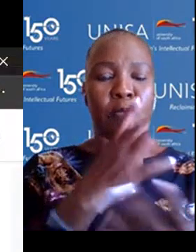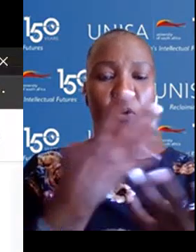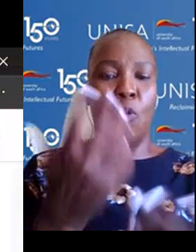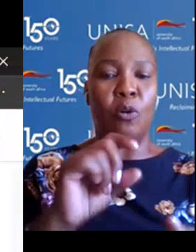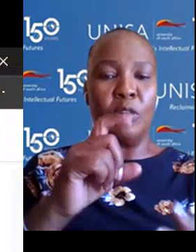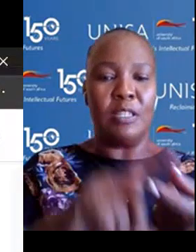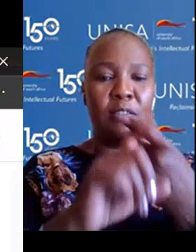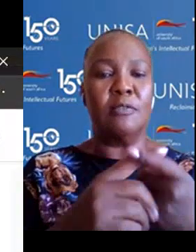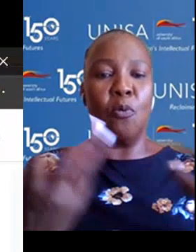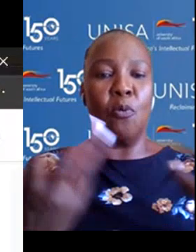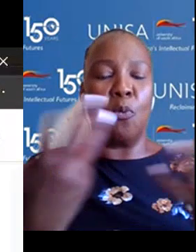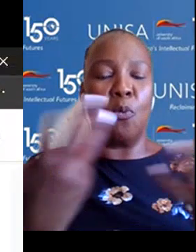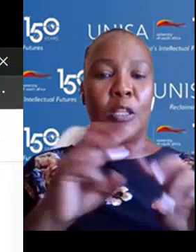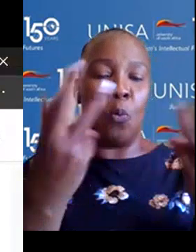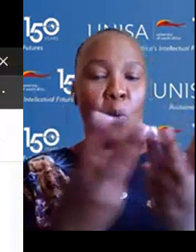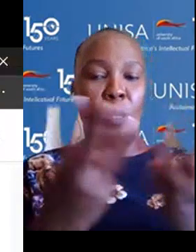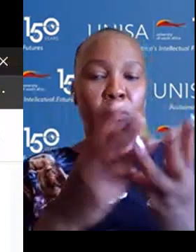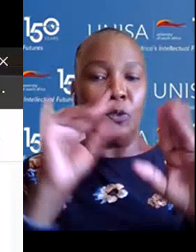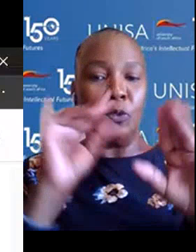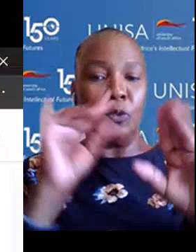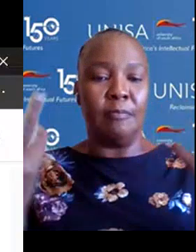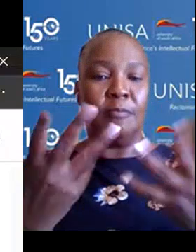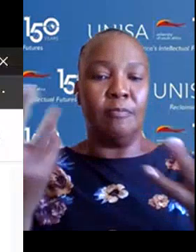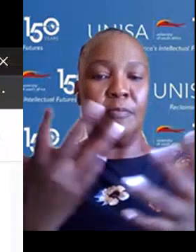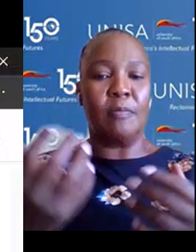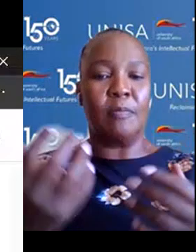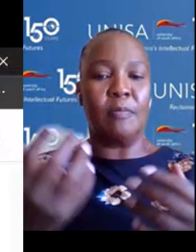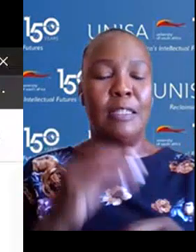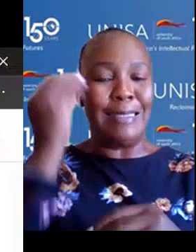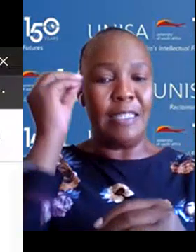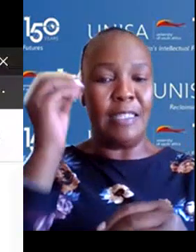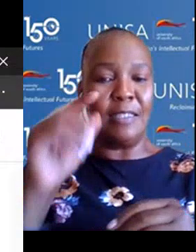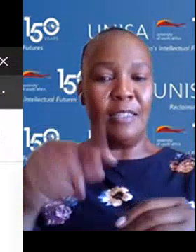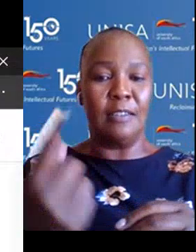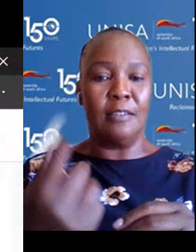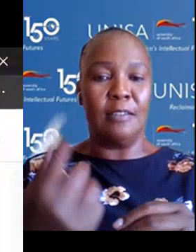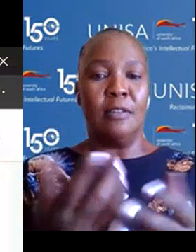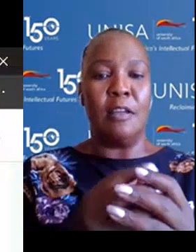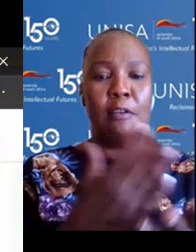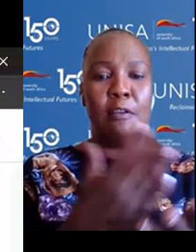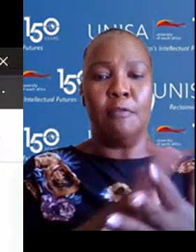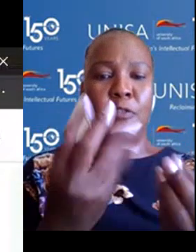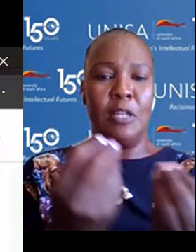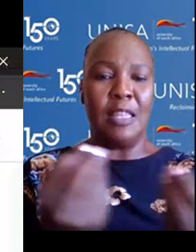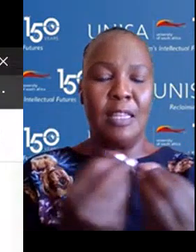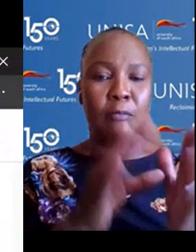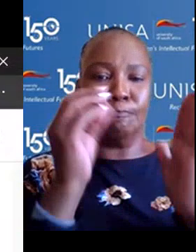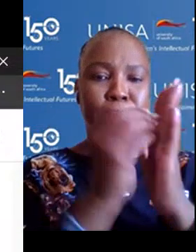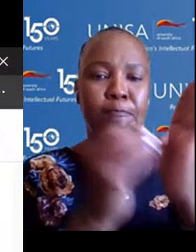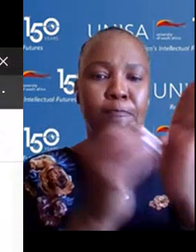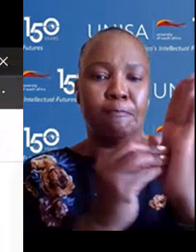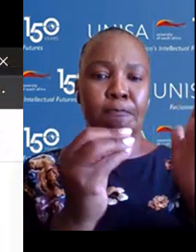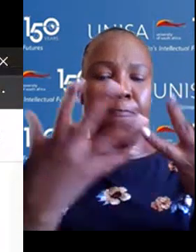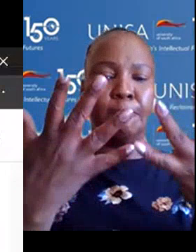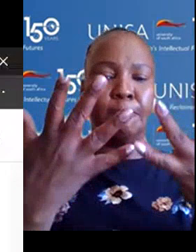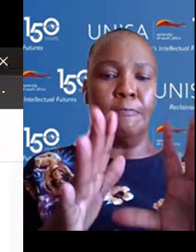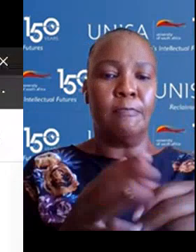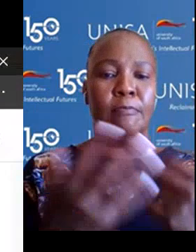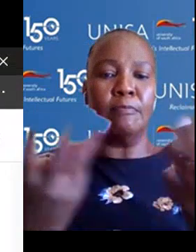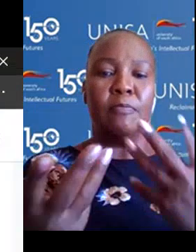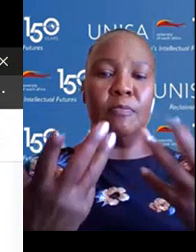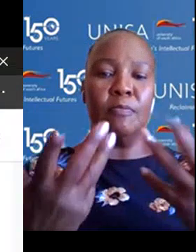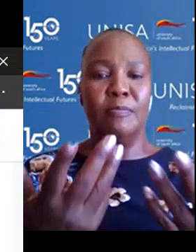where in the world you might be. Another very interesting one. Okay, so I see quite a few things have been posted already.